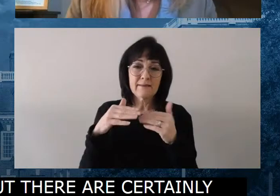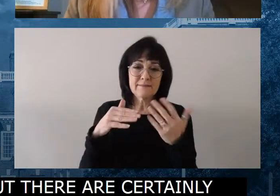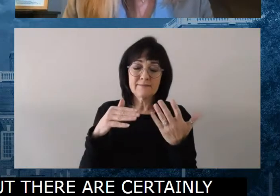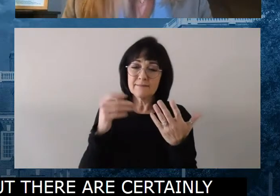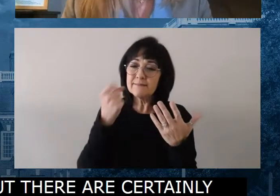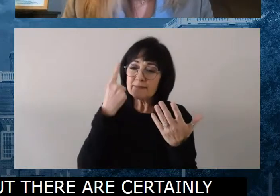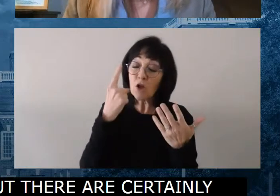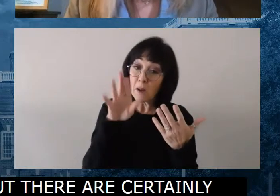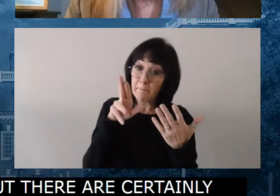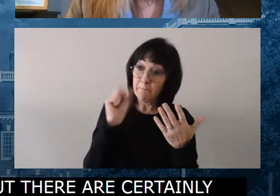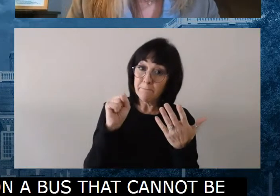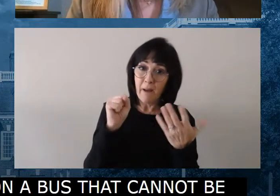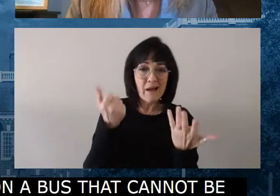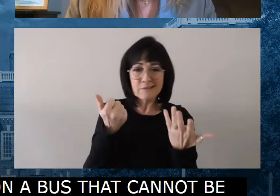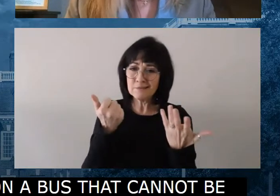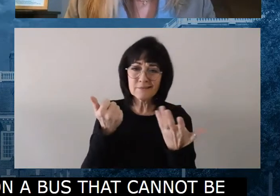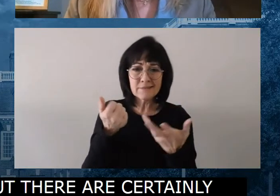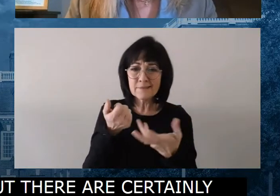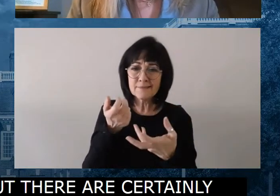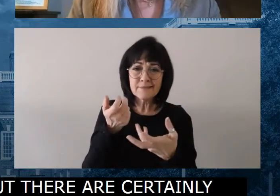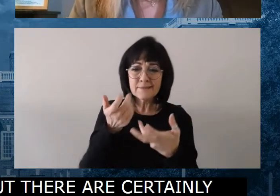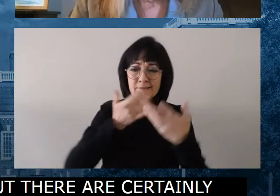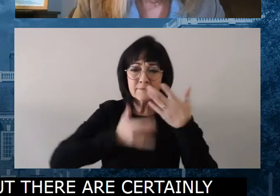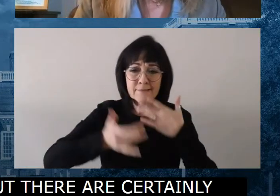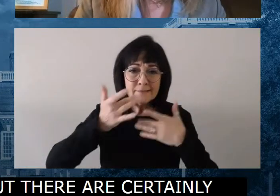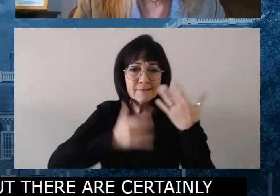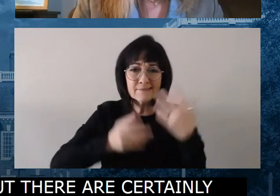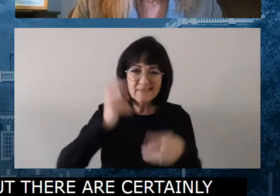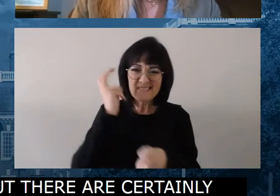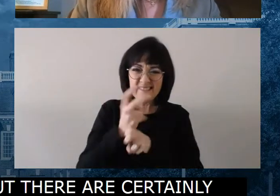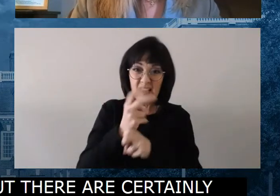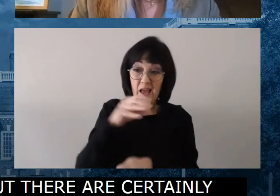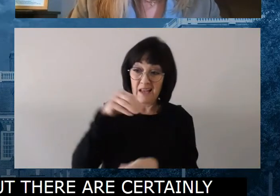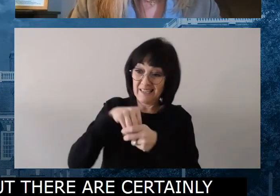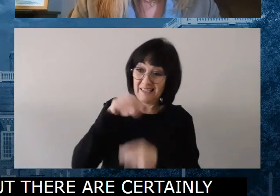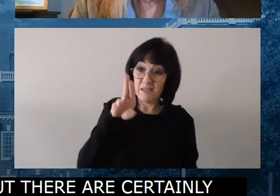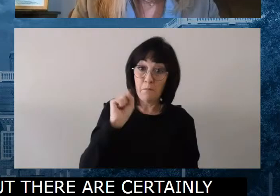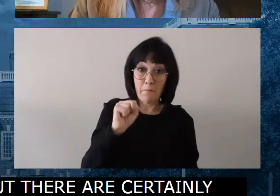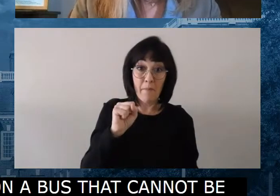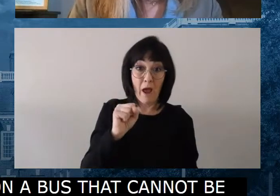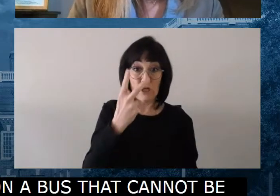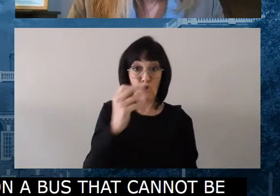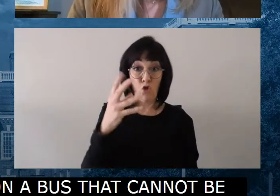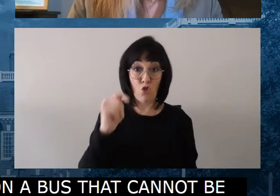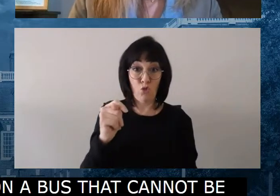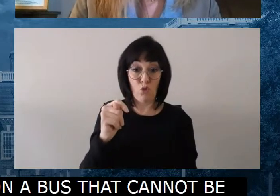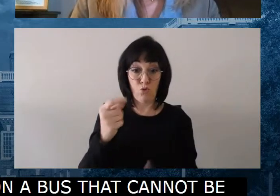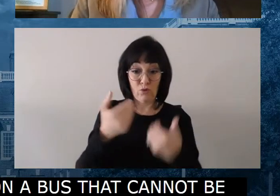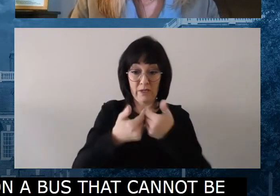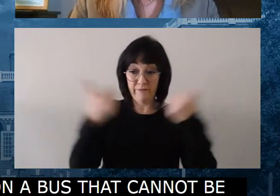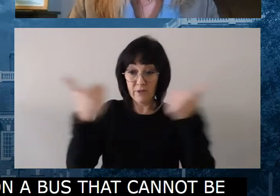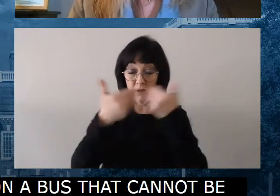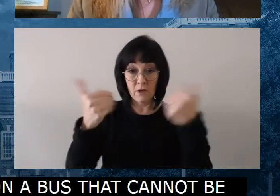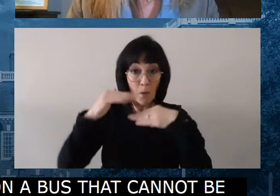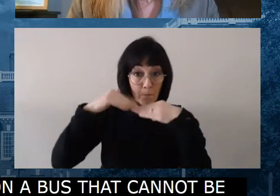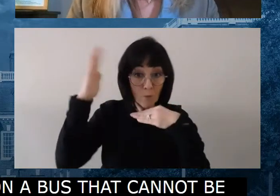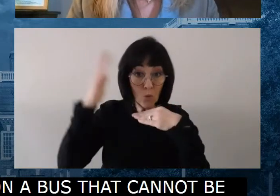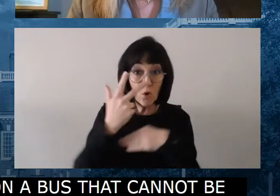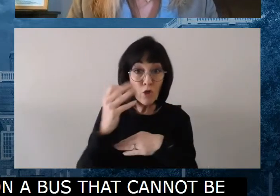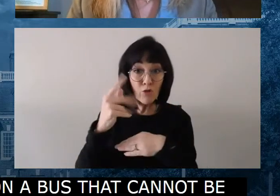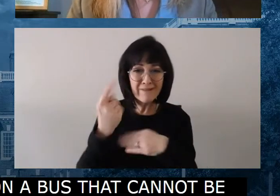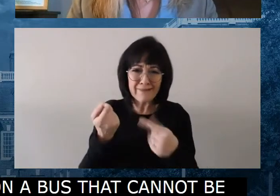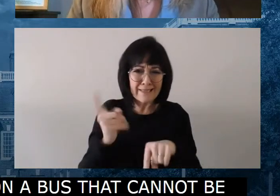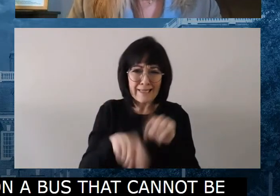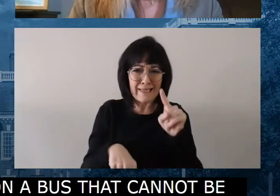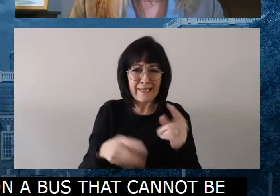we will keep looking at this because we understand it is a barrier for getting more kids to school, we just aren't